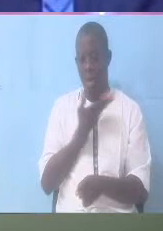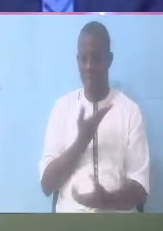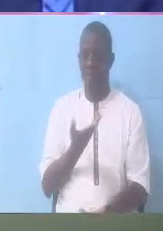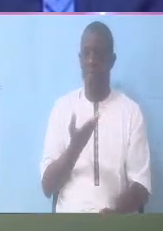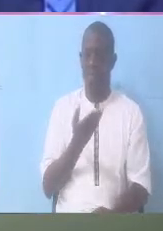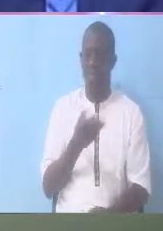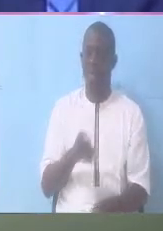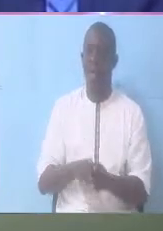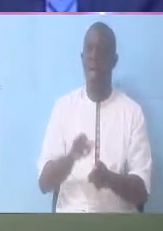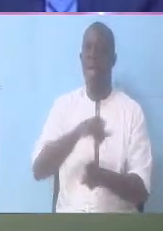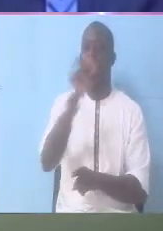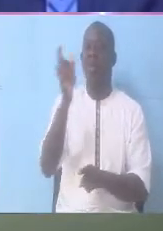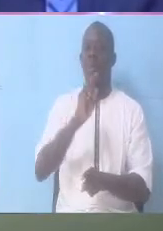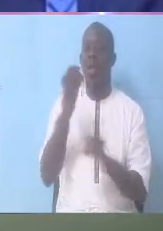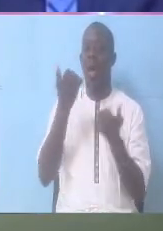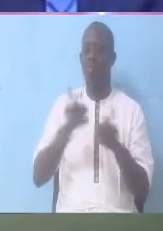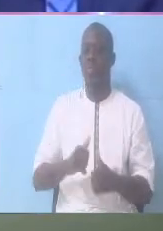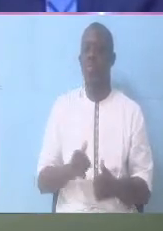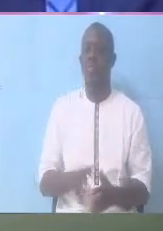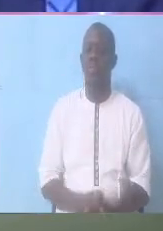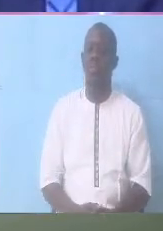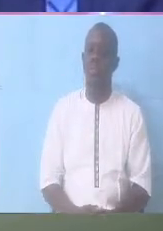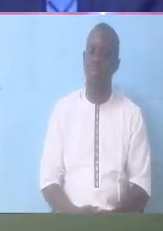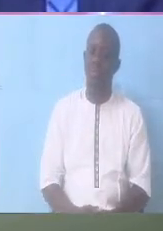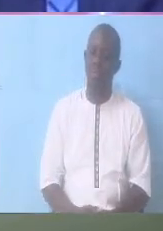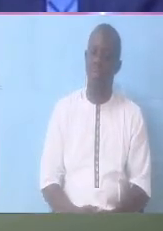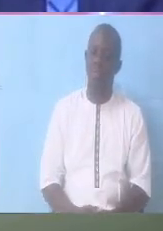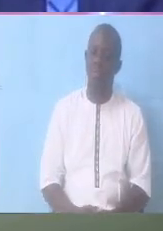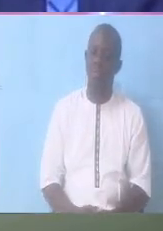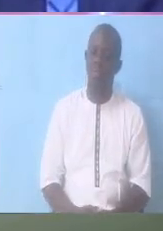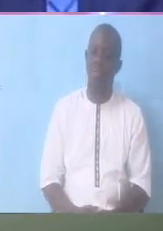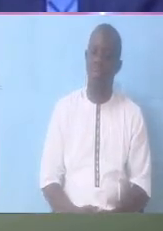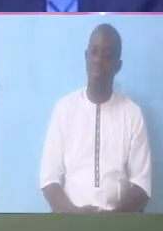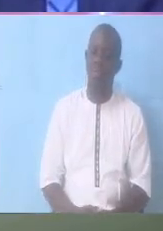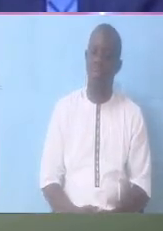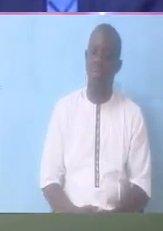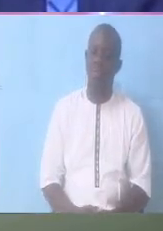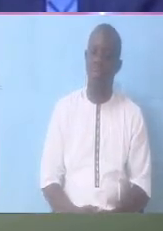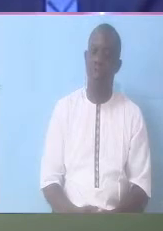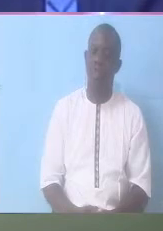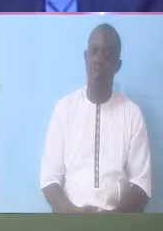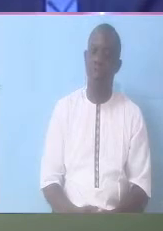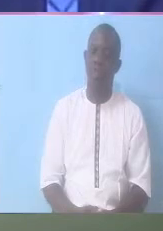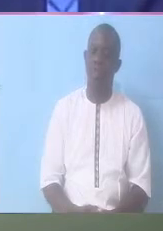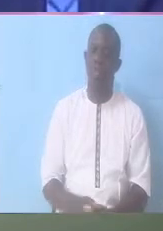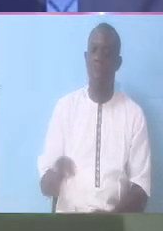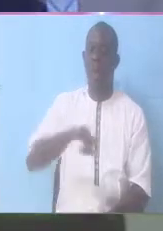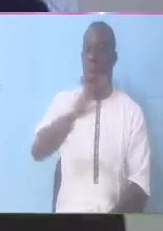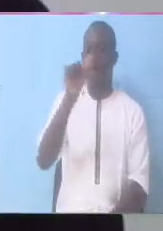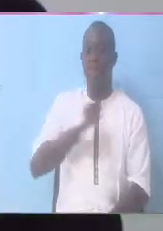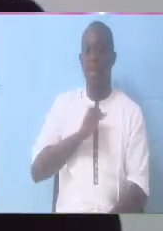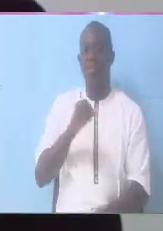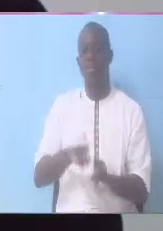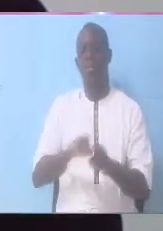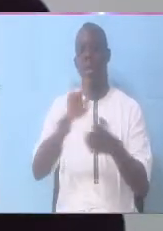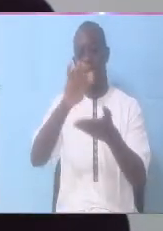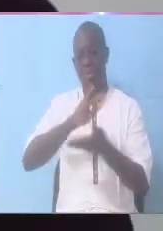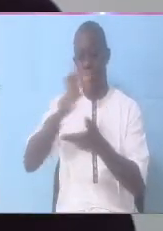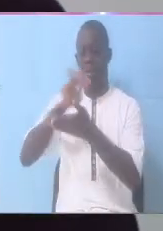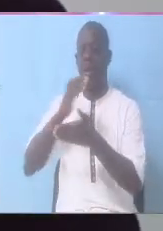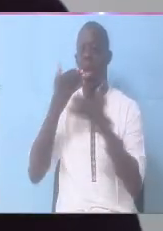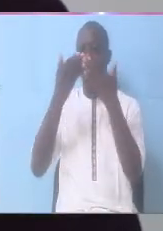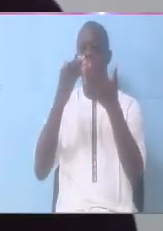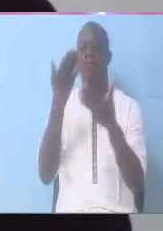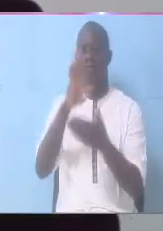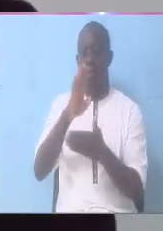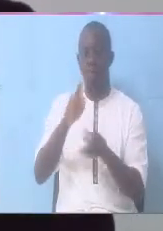And then? So, and then he told them, because from the information he's getting from whether it's true or not, he asked them to make sure